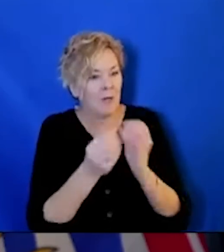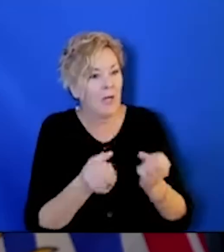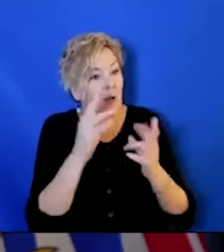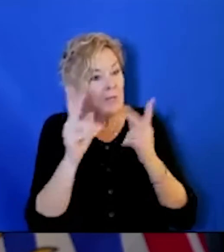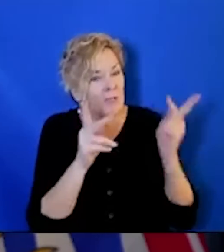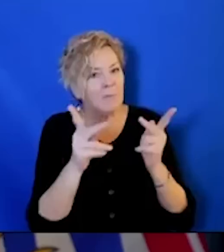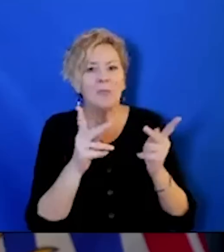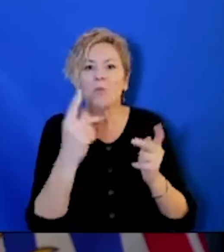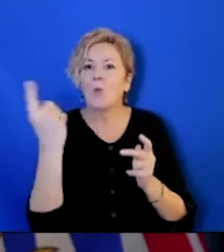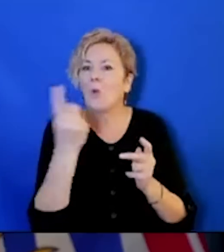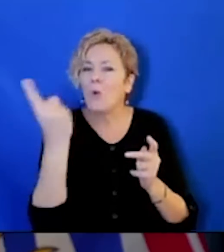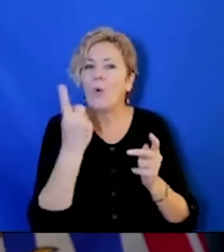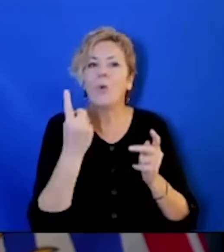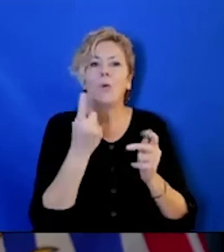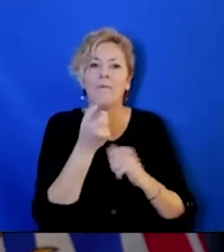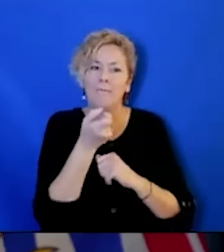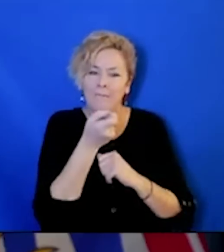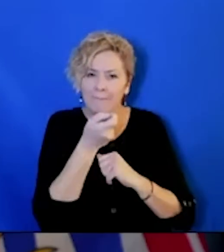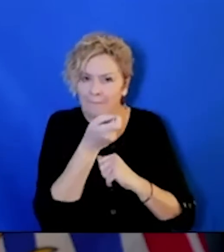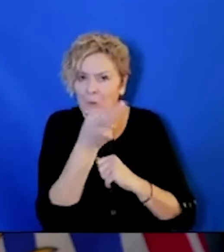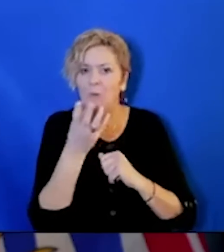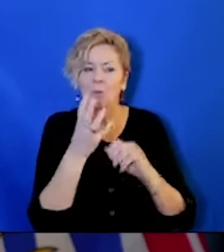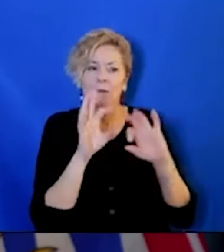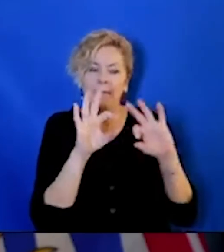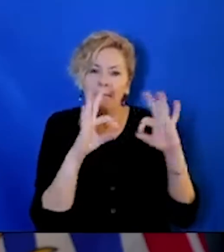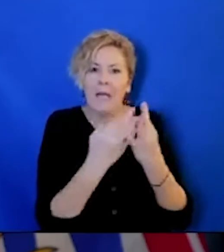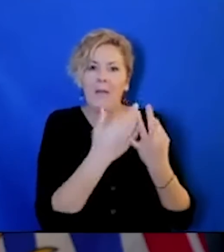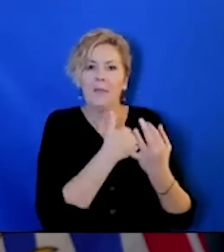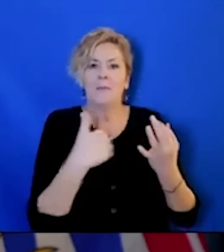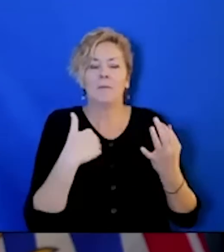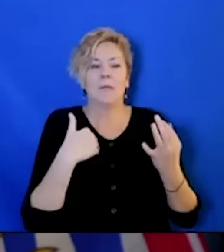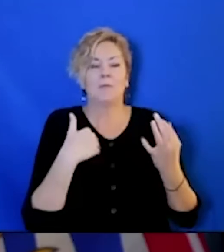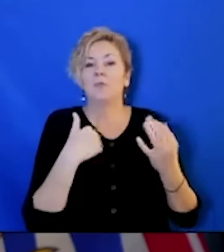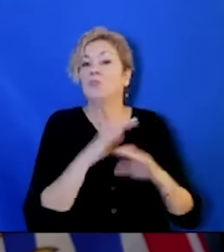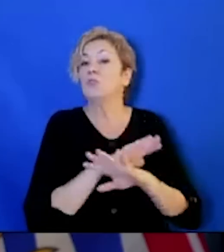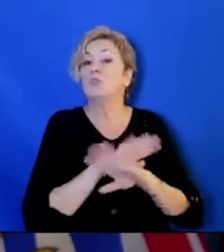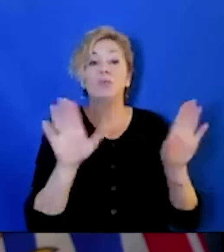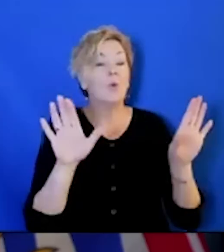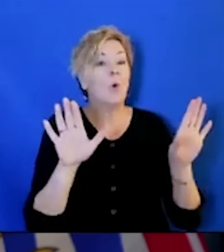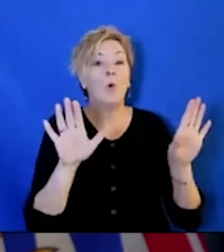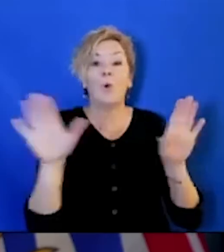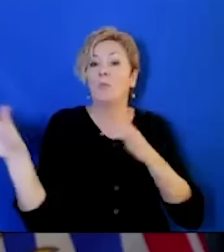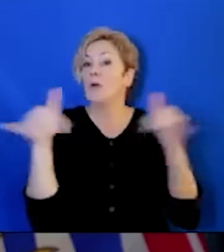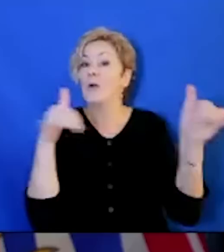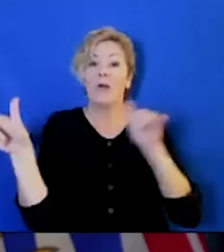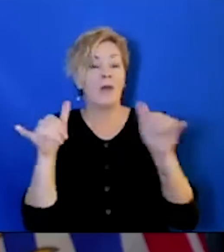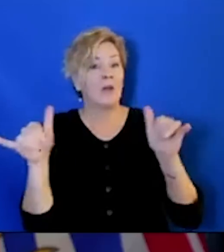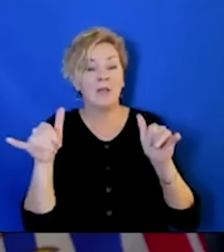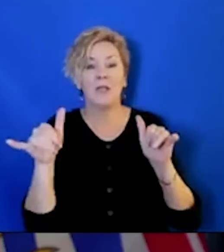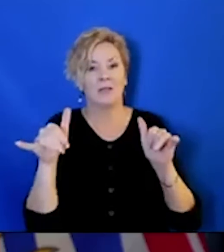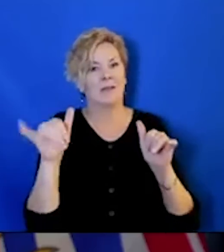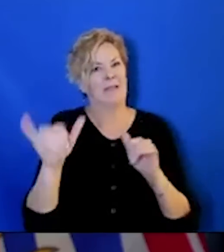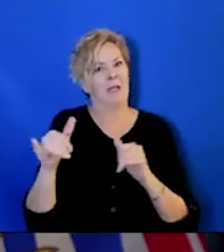places like at funeral homes or in cemeteries. But what we have seen, it is that it's the events